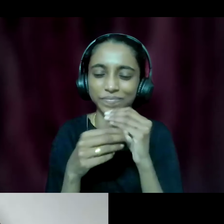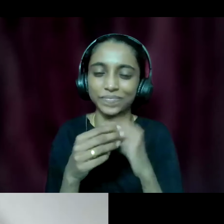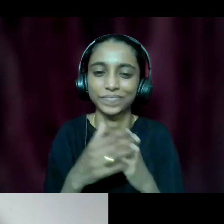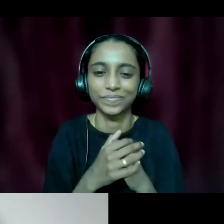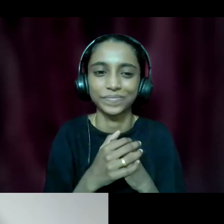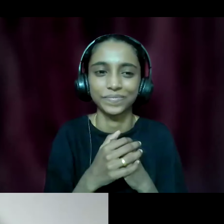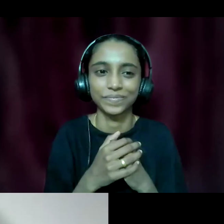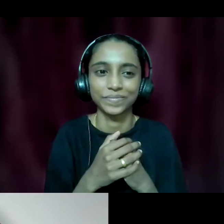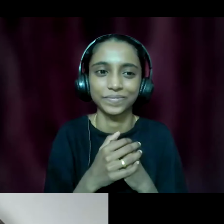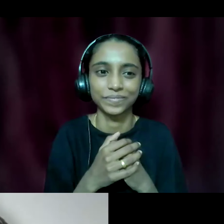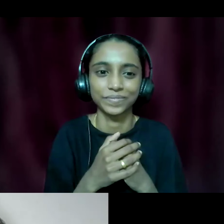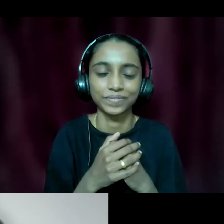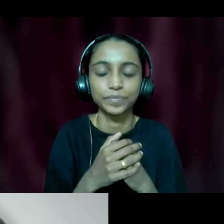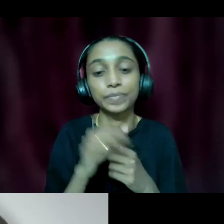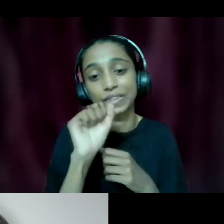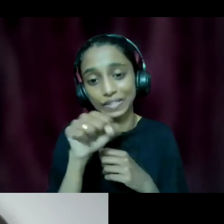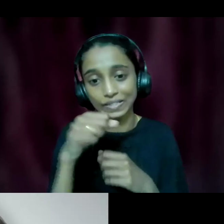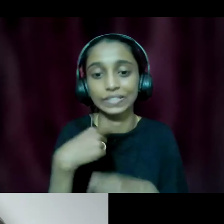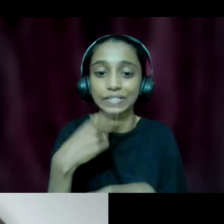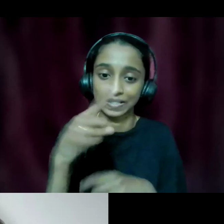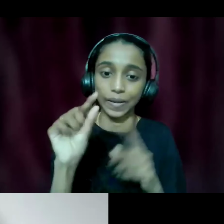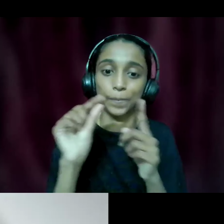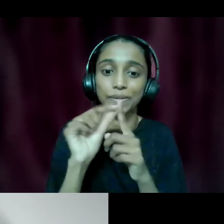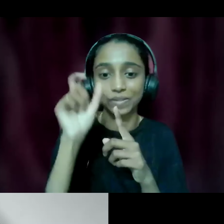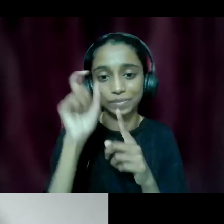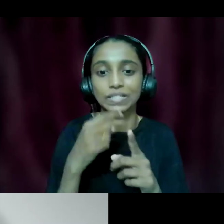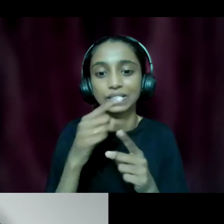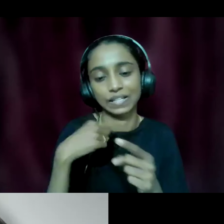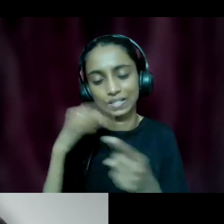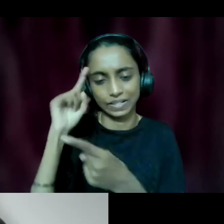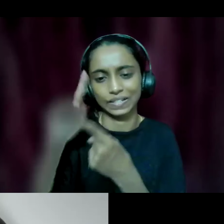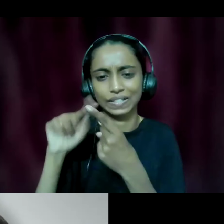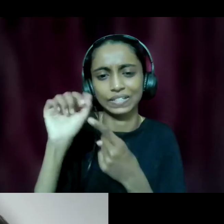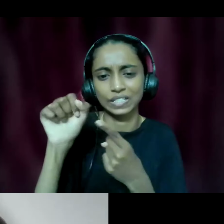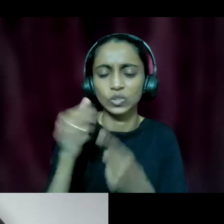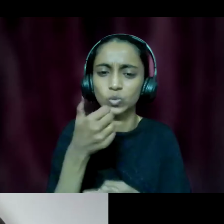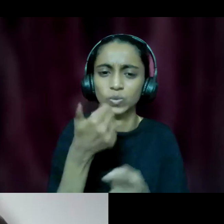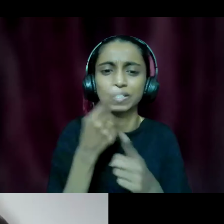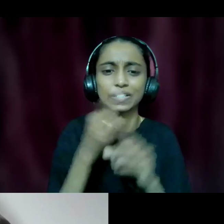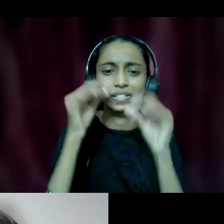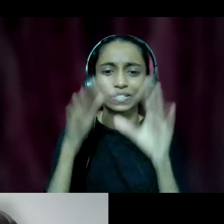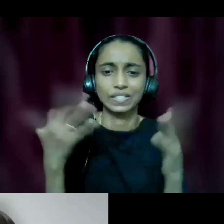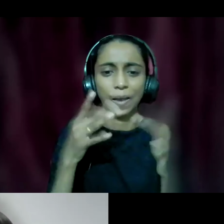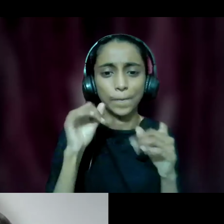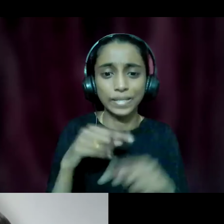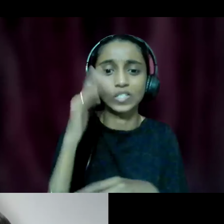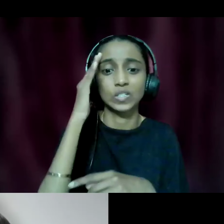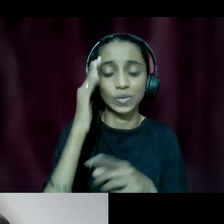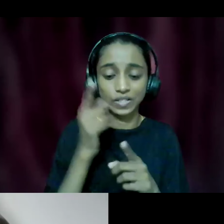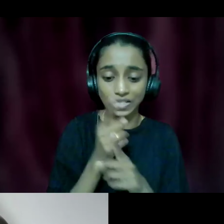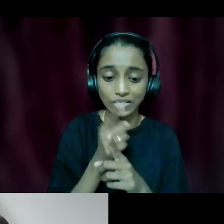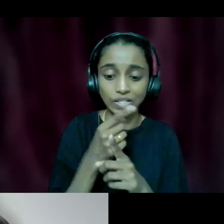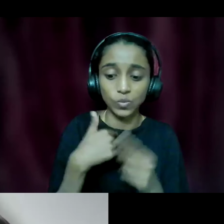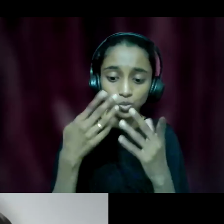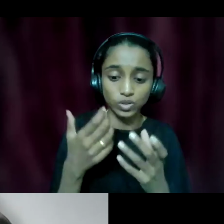here. Yeah. Yes, I do agree with what Prithviraj says. It is good for the teacher to know what teachers wants to